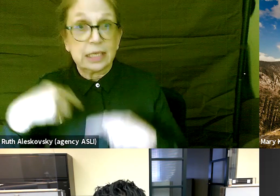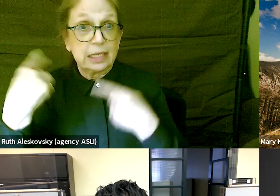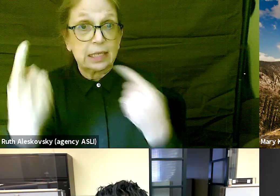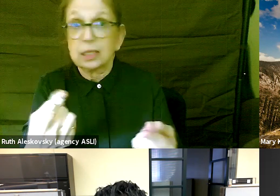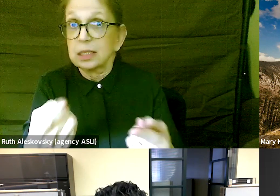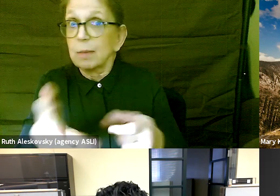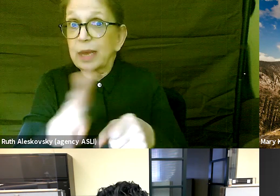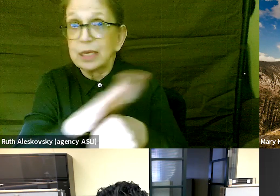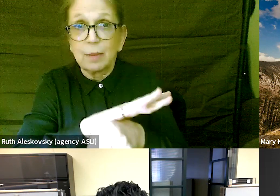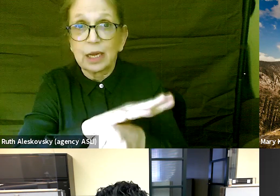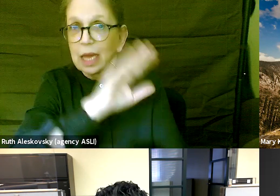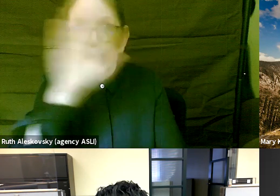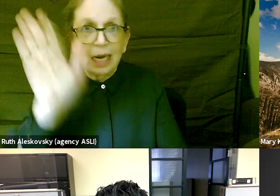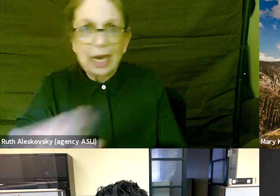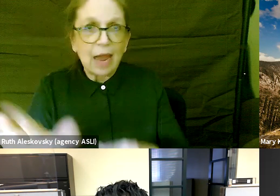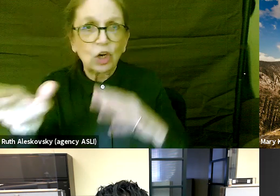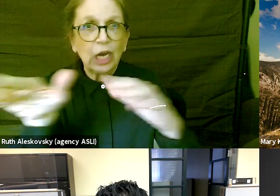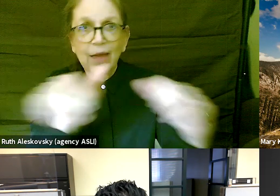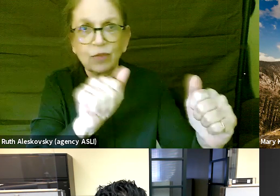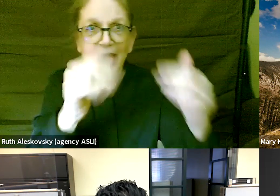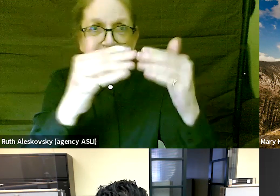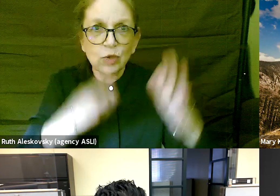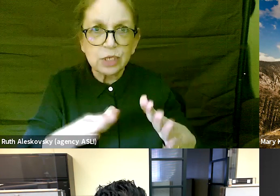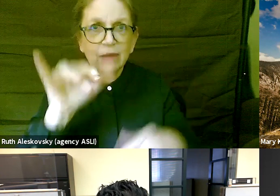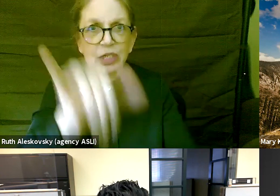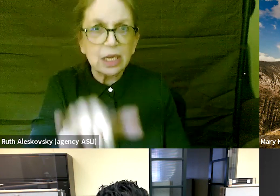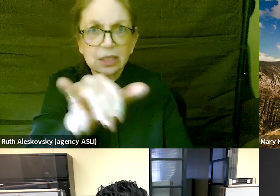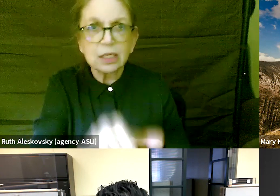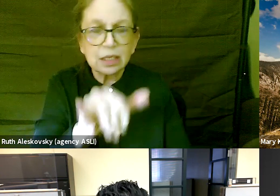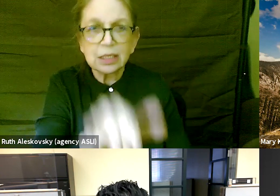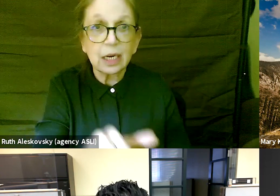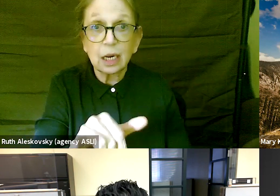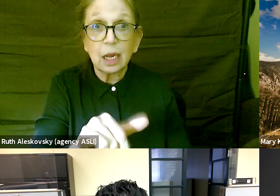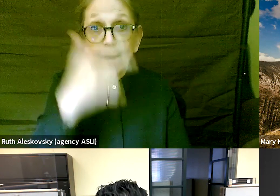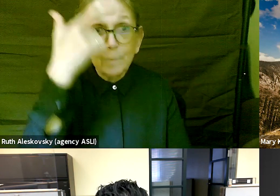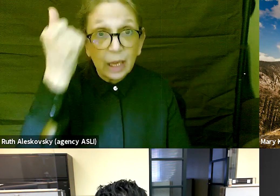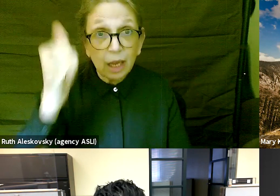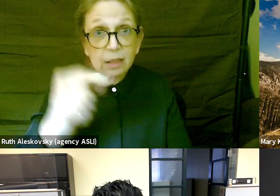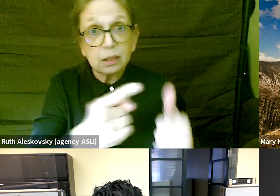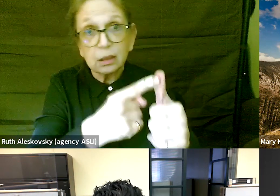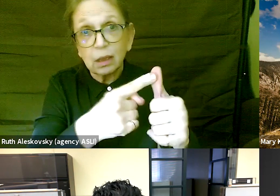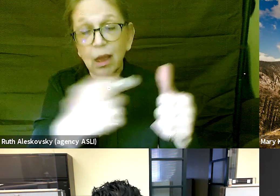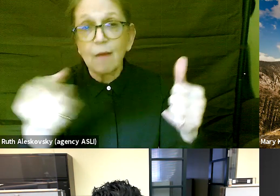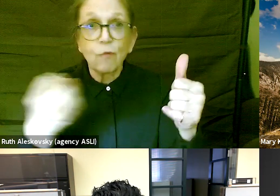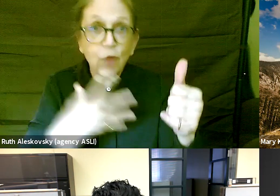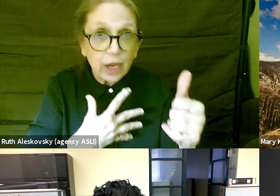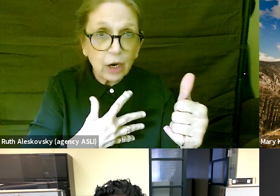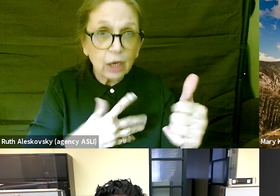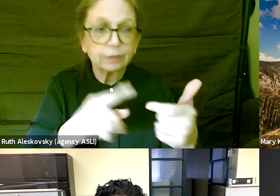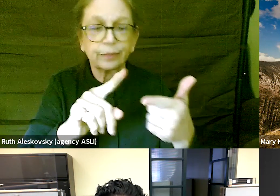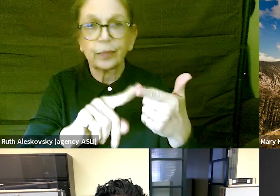their house just because of the fear or because of the